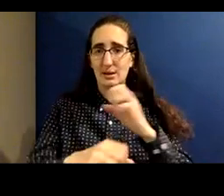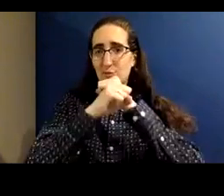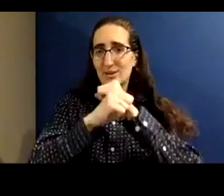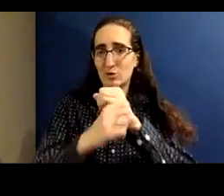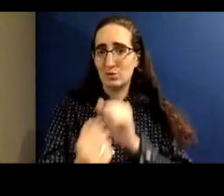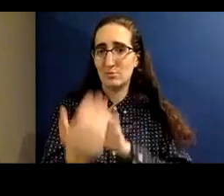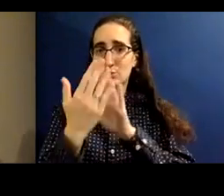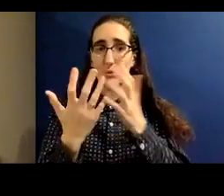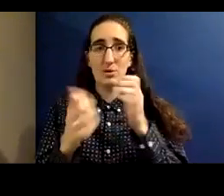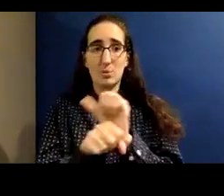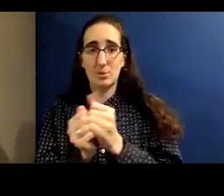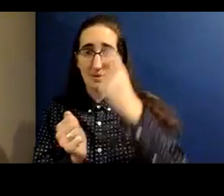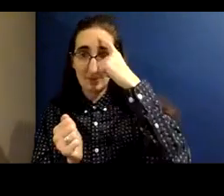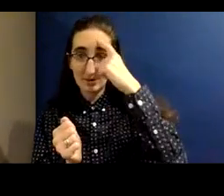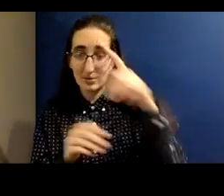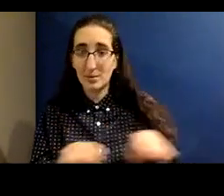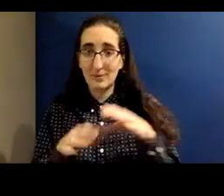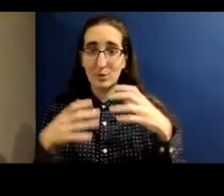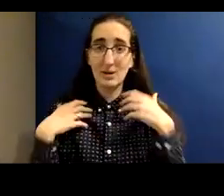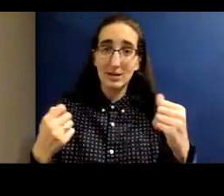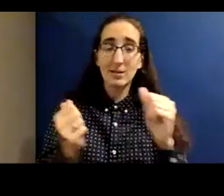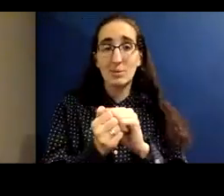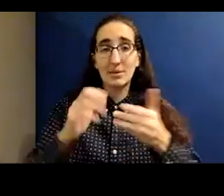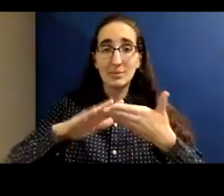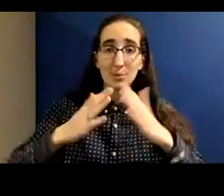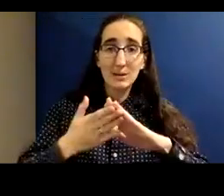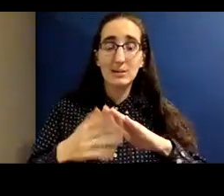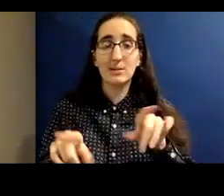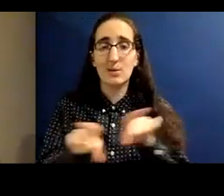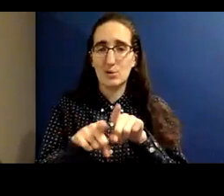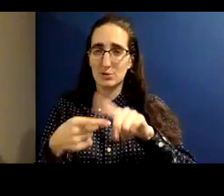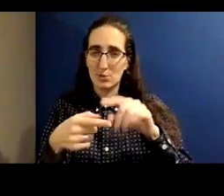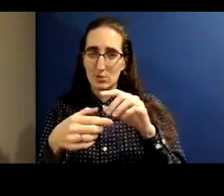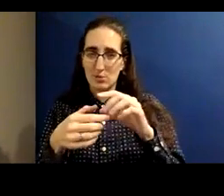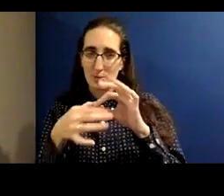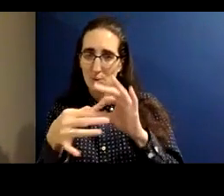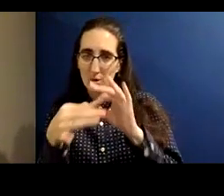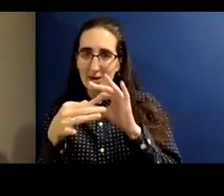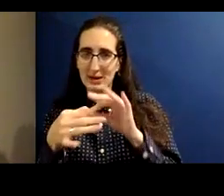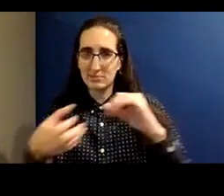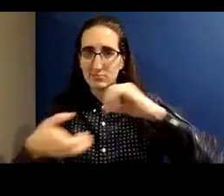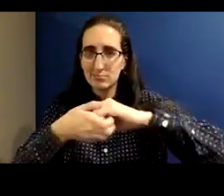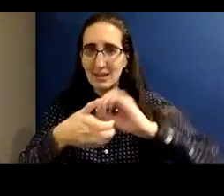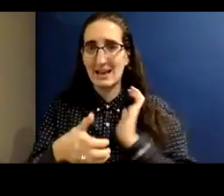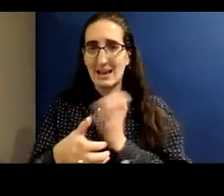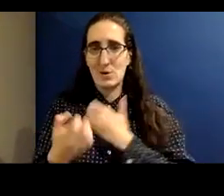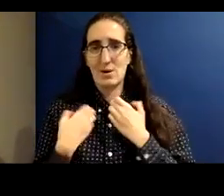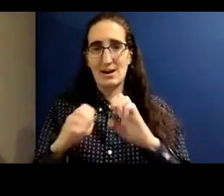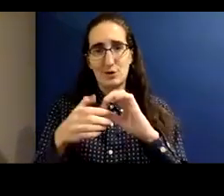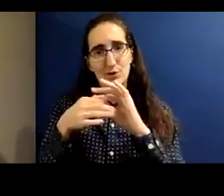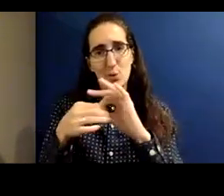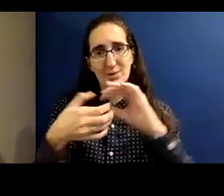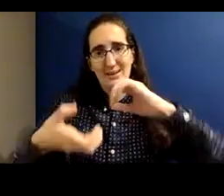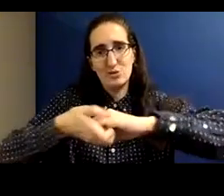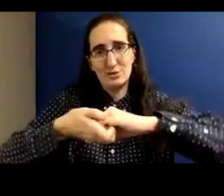with mental and behavioral health, with communities, and to coordinate our efforts. Coordination is key.